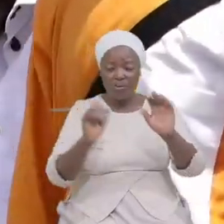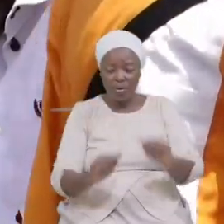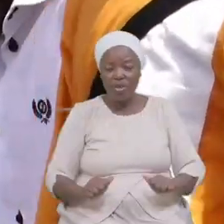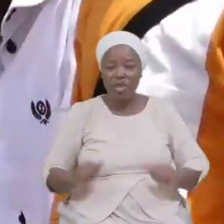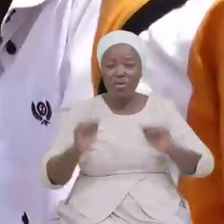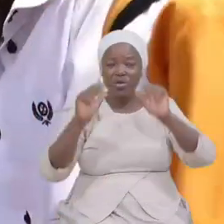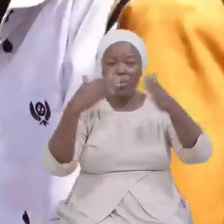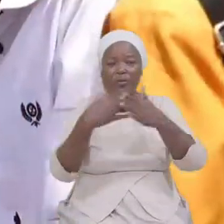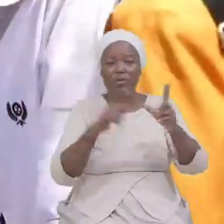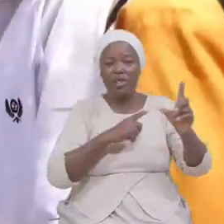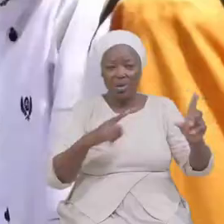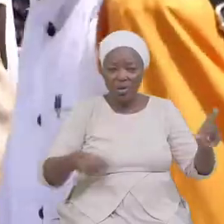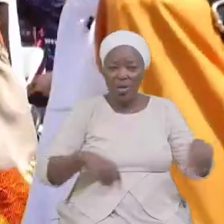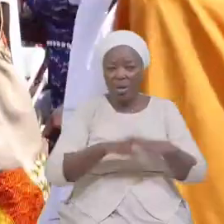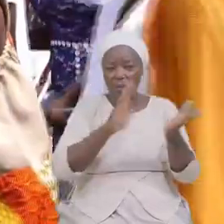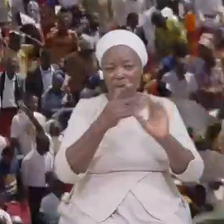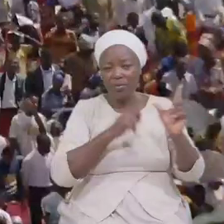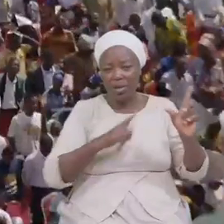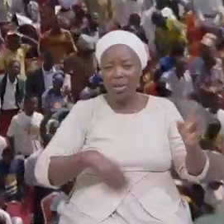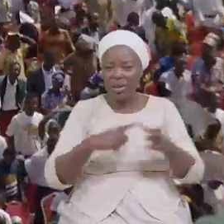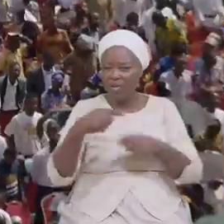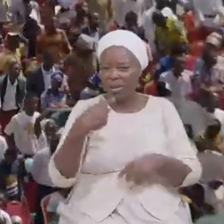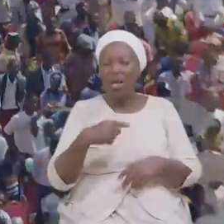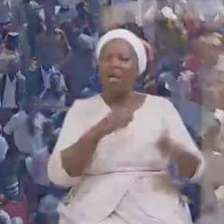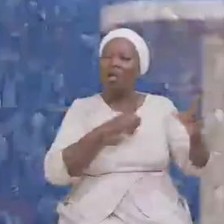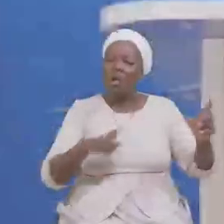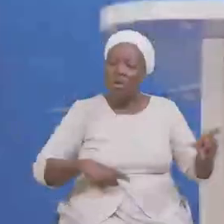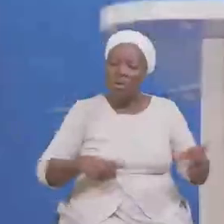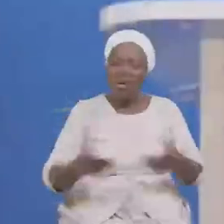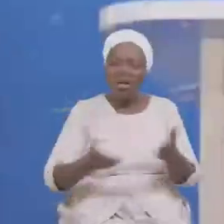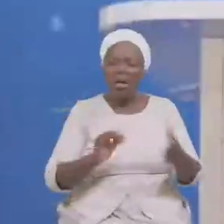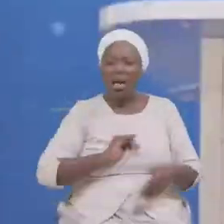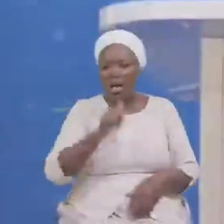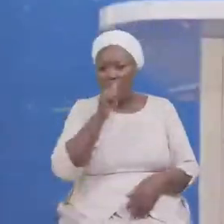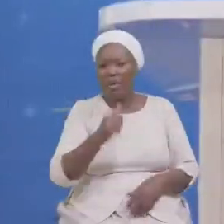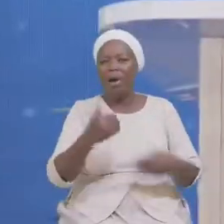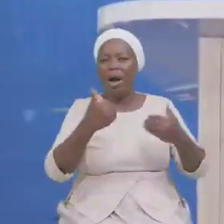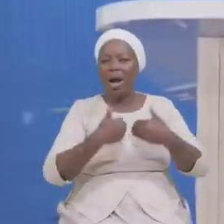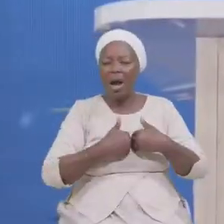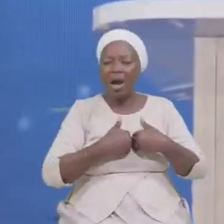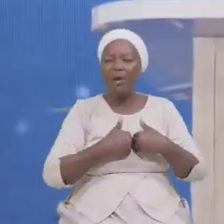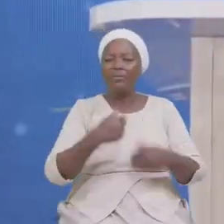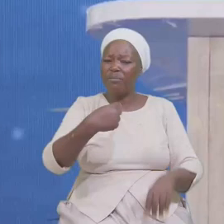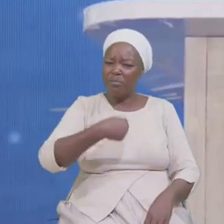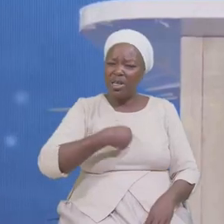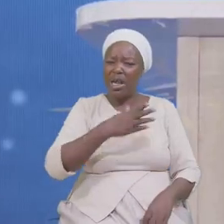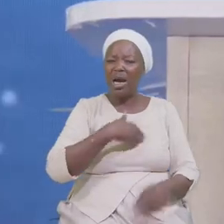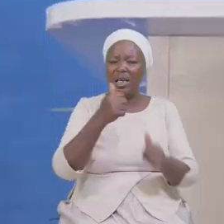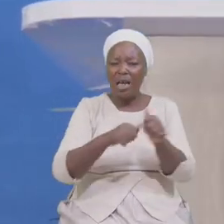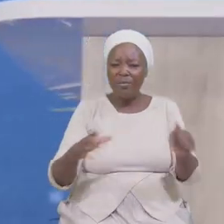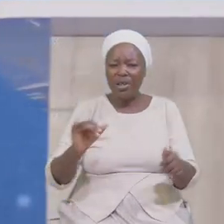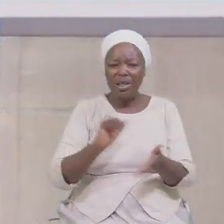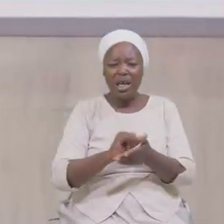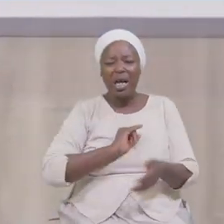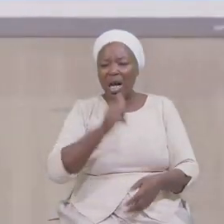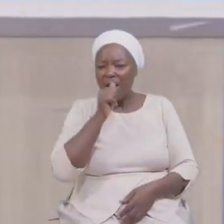before the Lord. And you are saying, Lord, here am I. Have me, and everything I am,